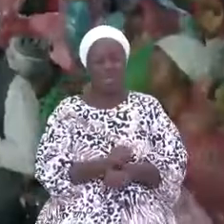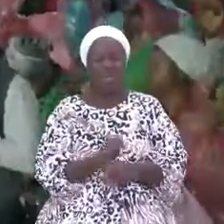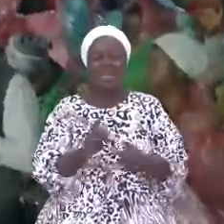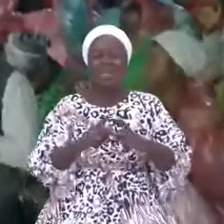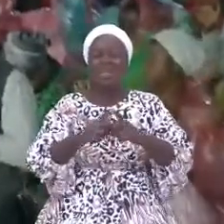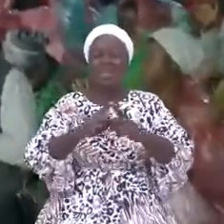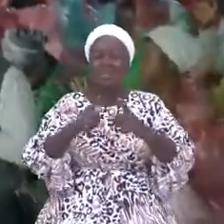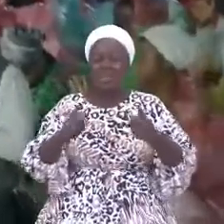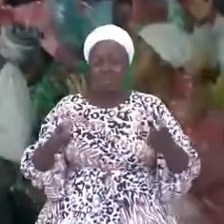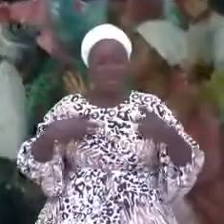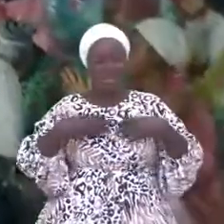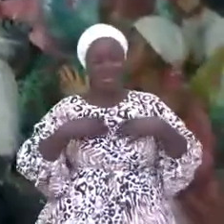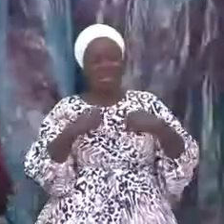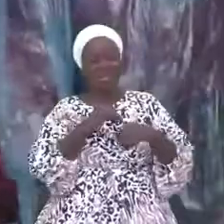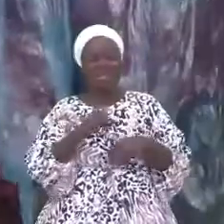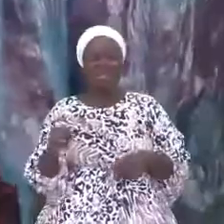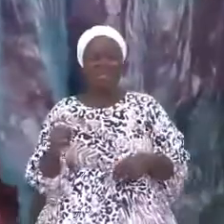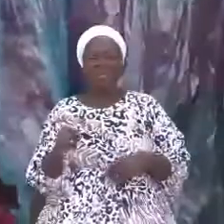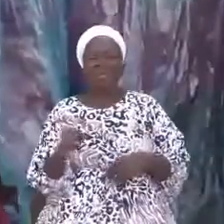great healing,